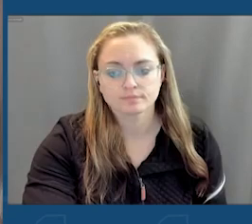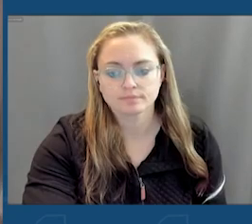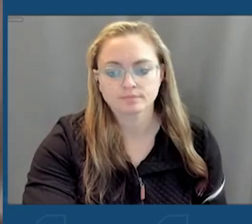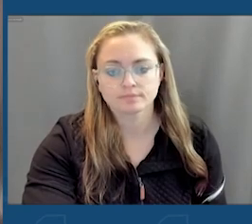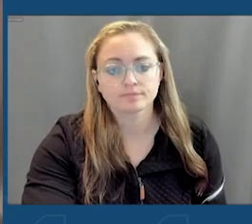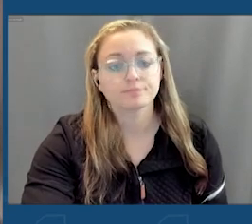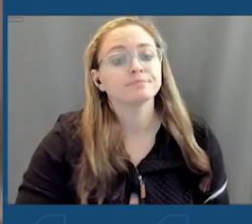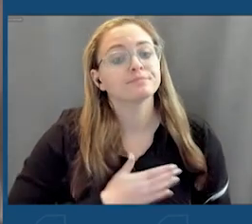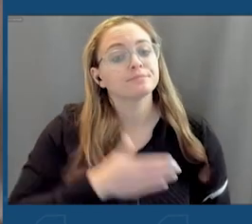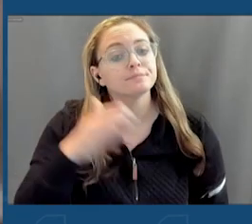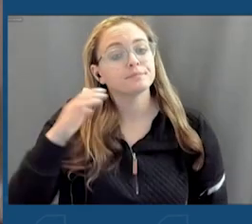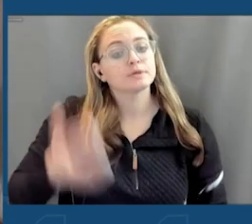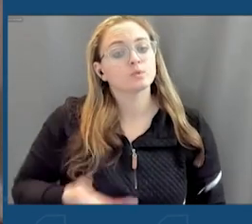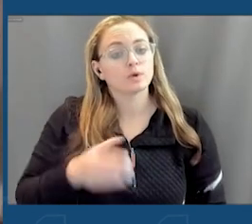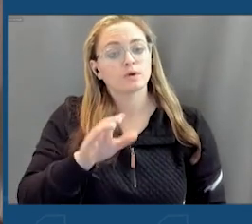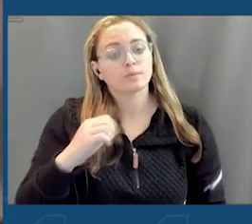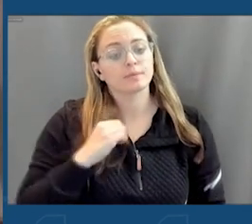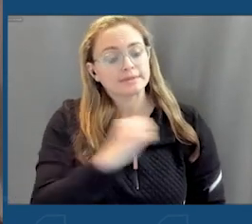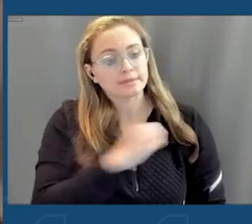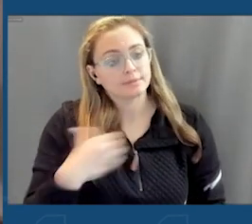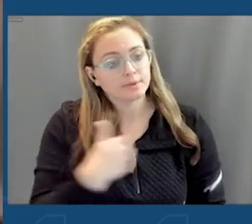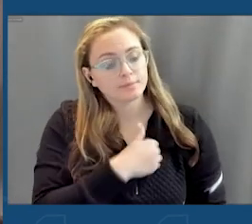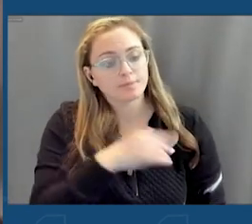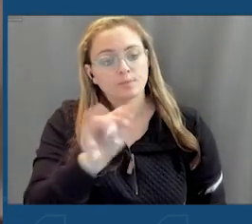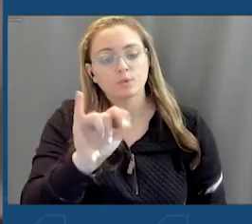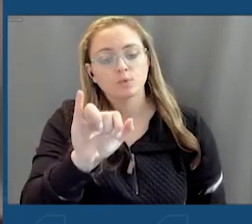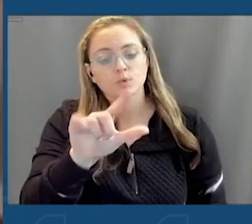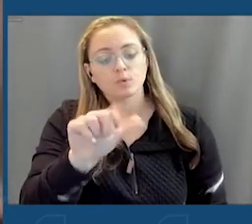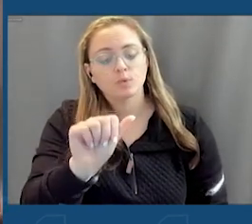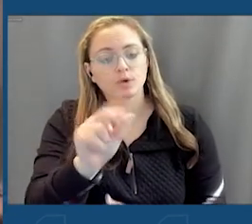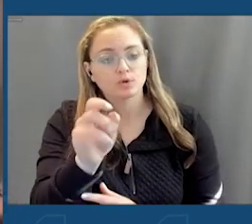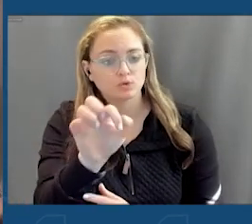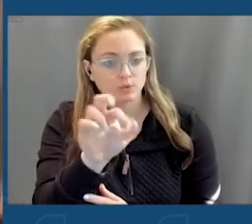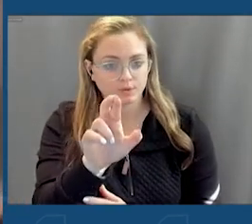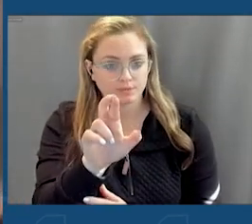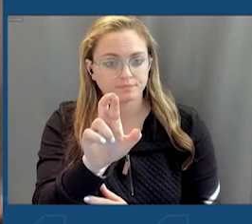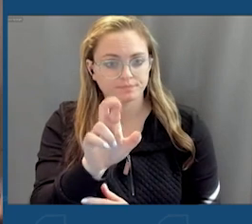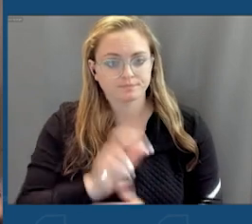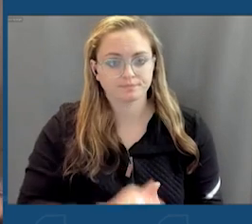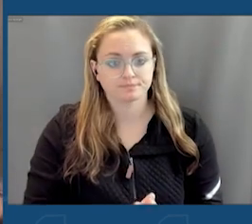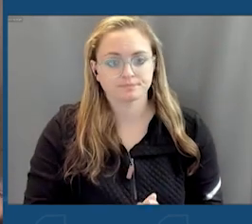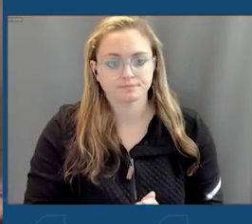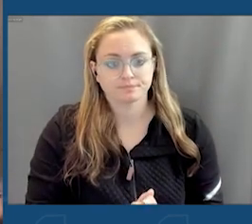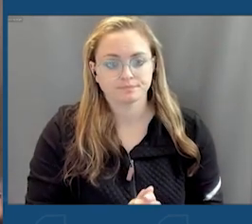Please welcome Assemblymember LaToya Joyner.